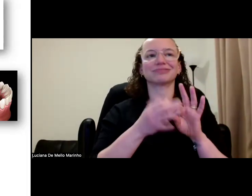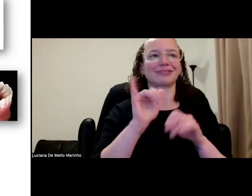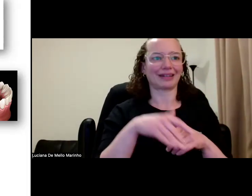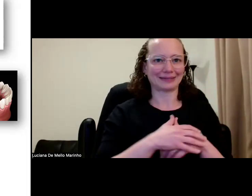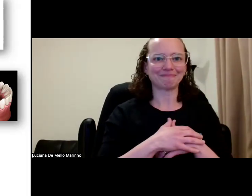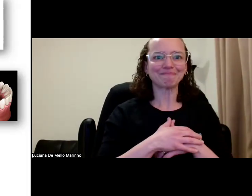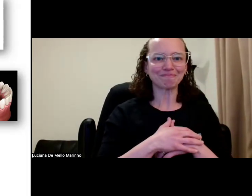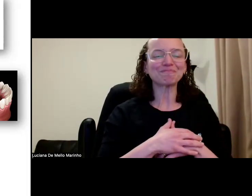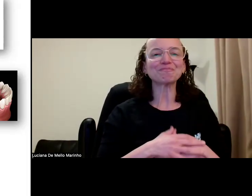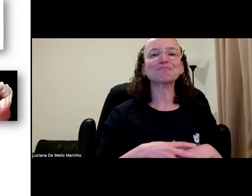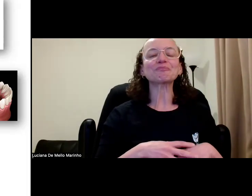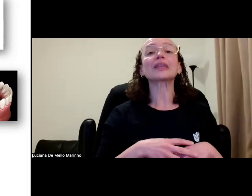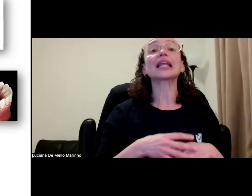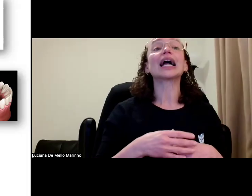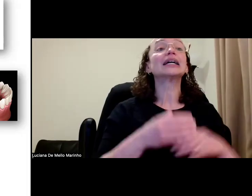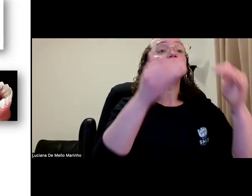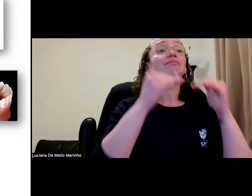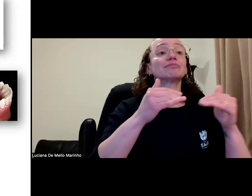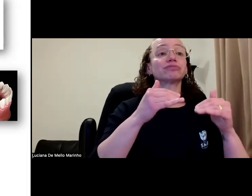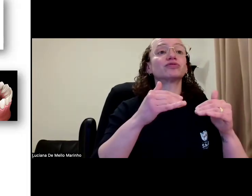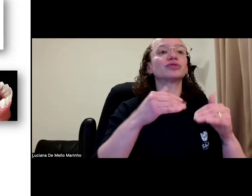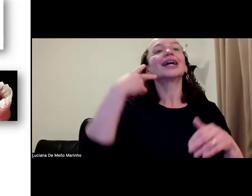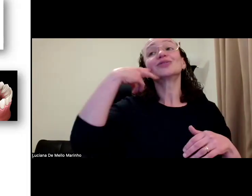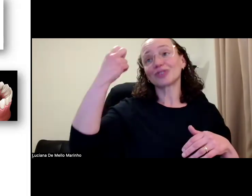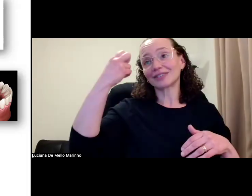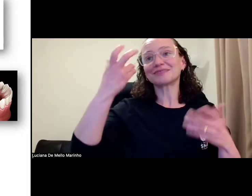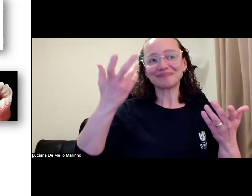understand what's about to happen, and then interpret that.